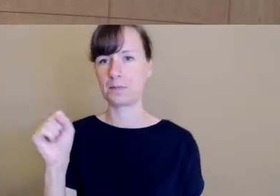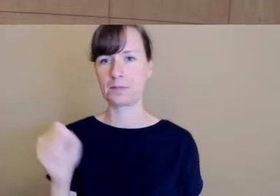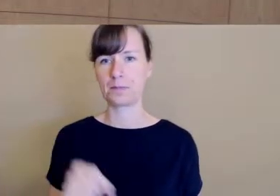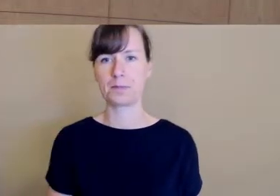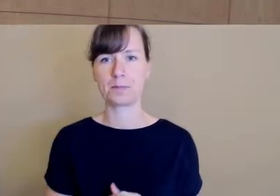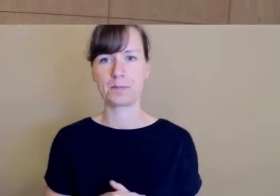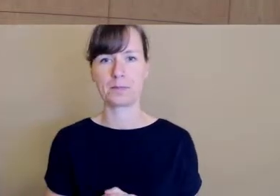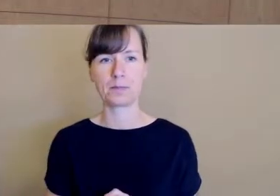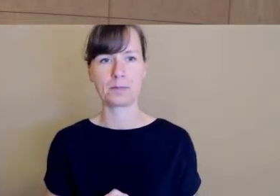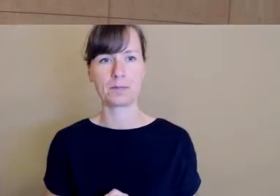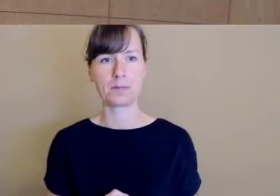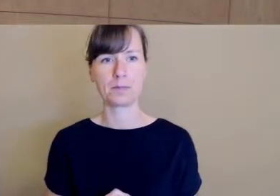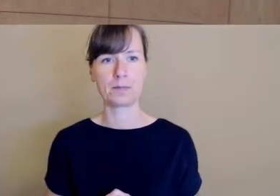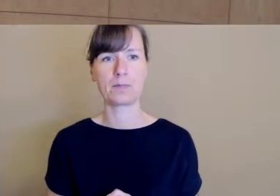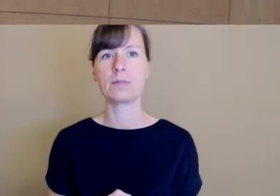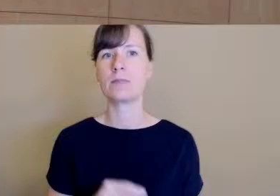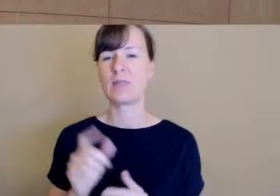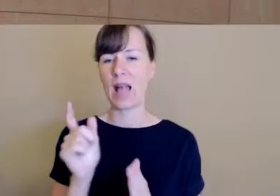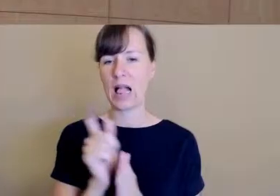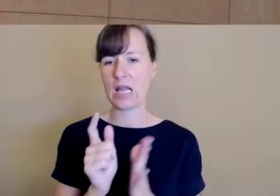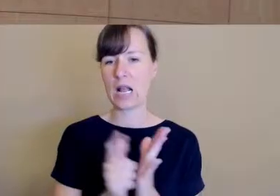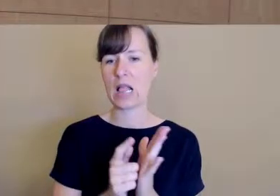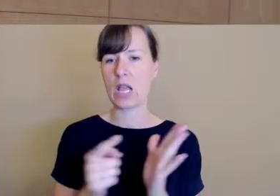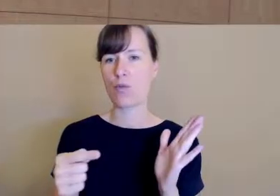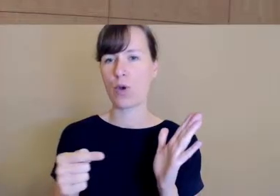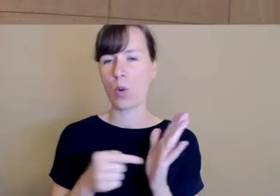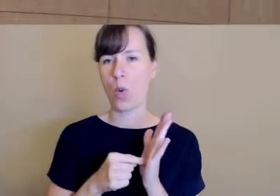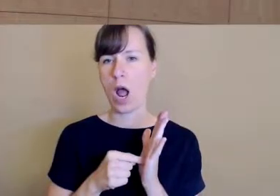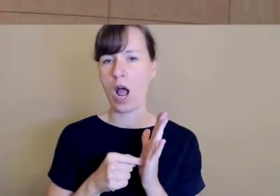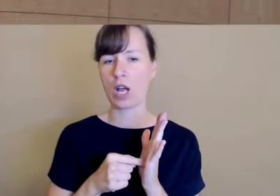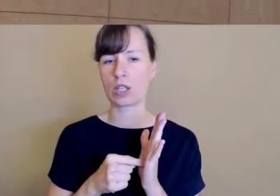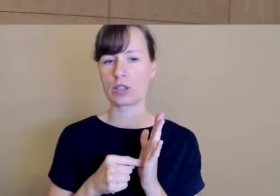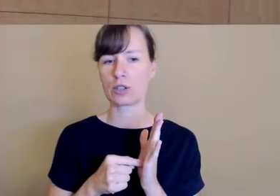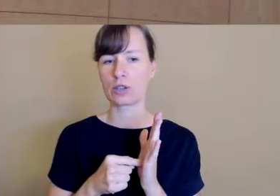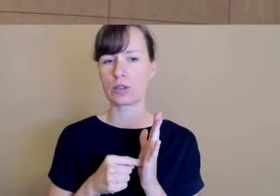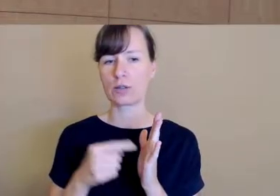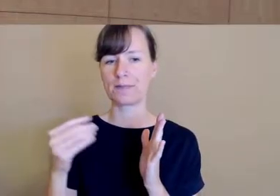Yes. So the legally required why